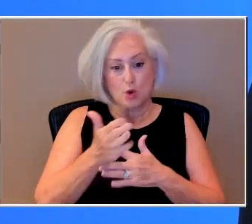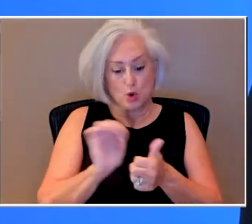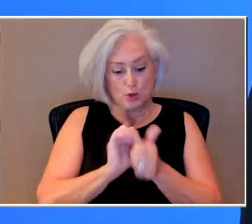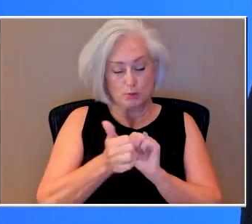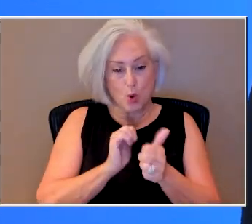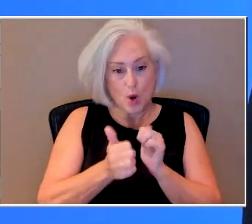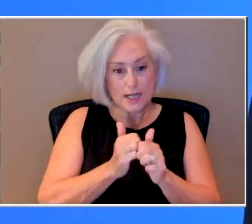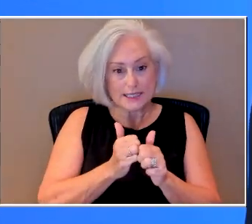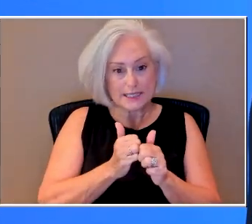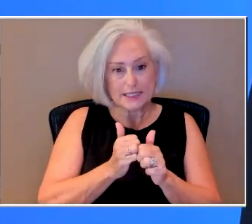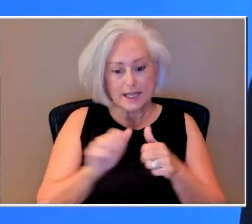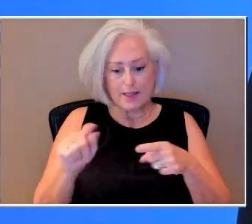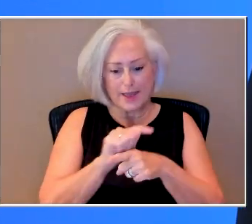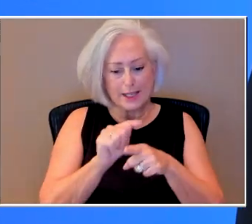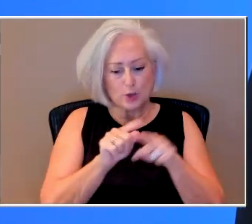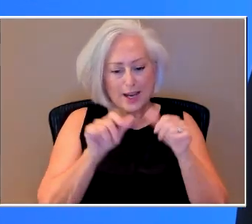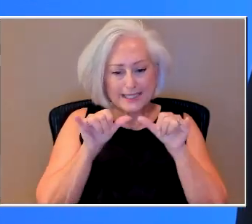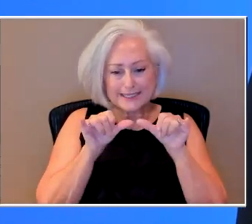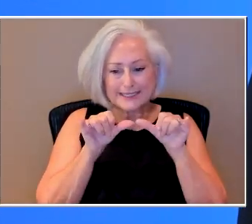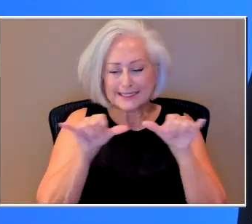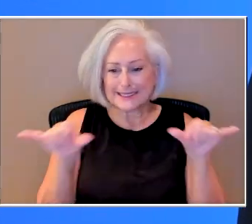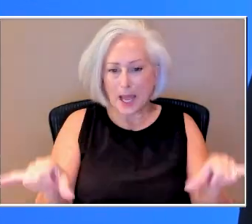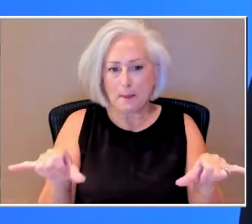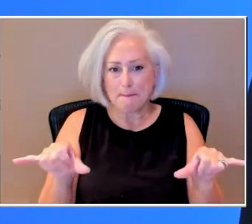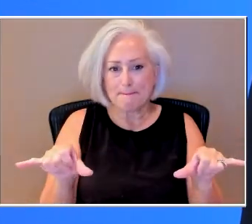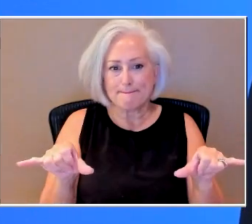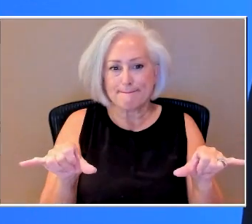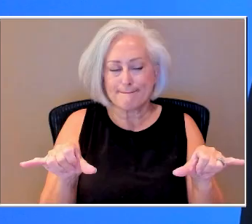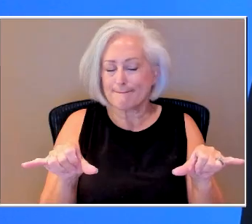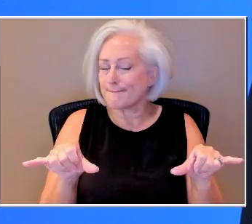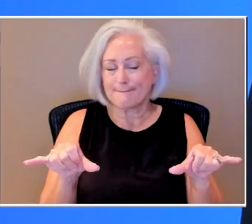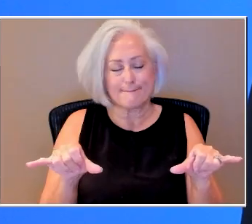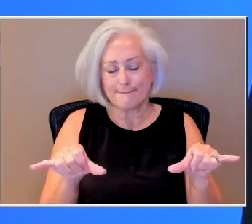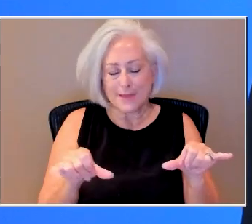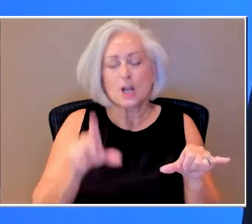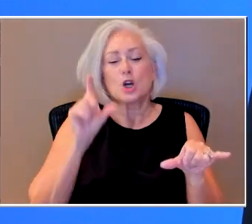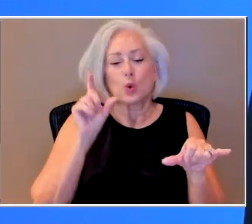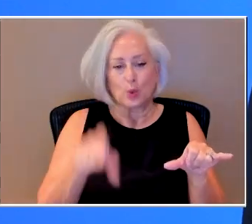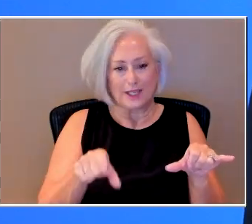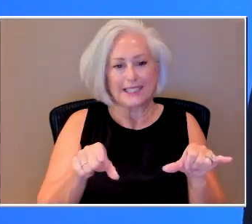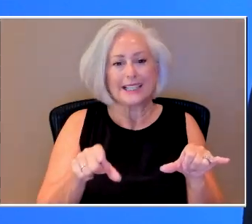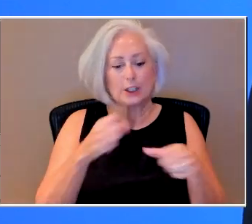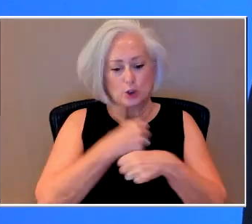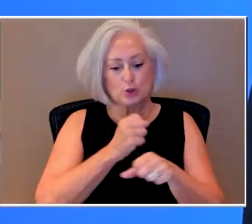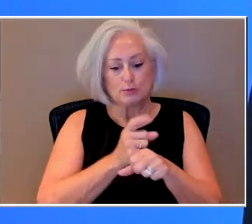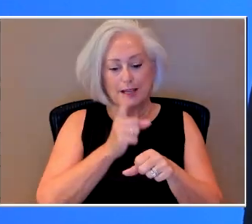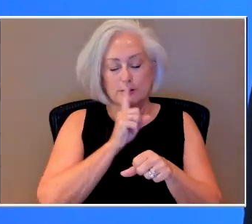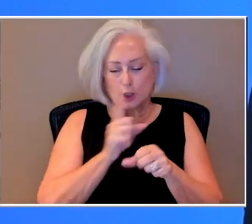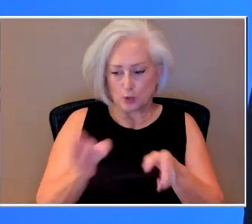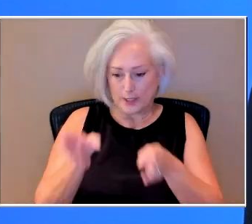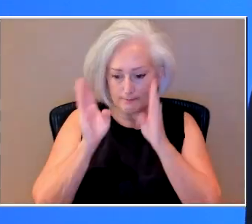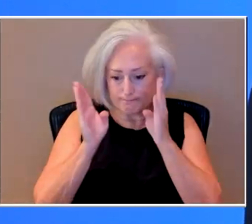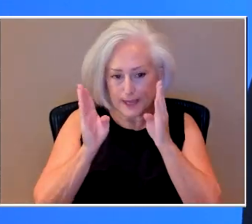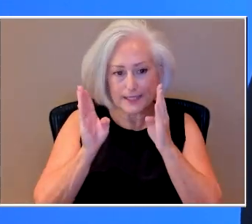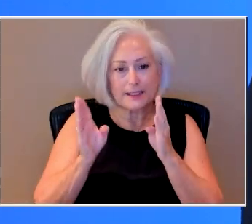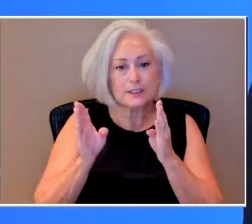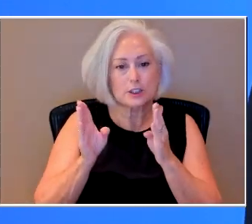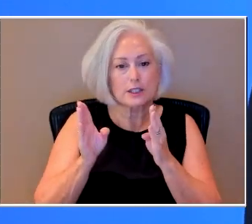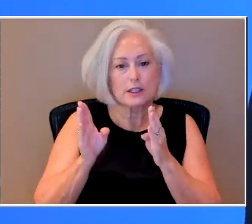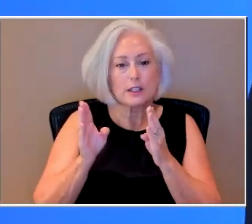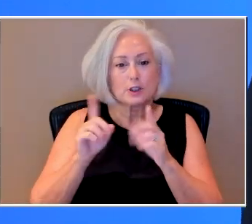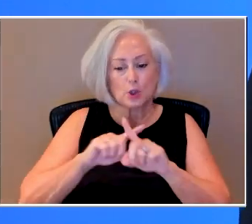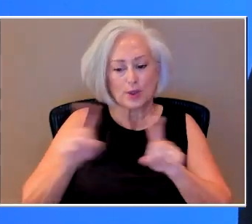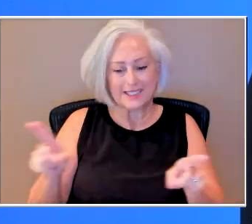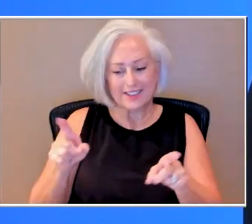exact same. And so we have to also make sure we pay attention to the different demands that